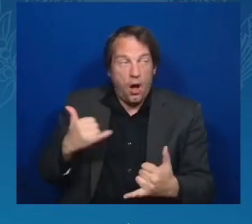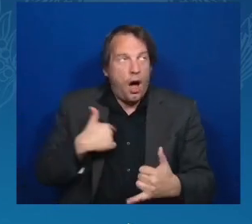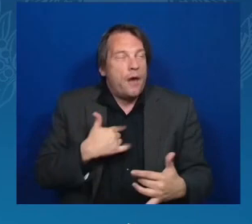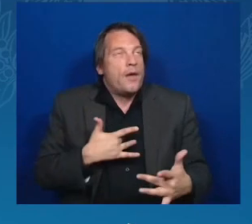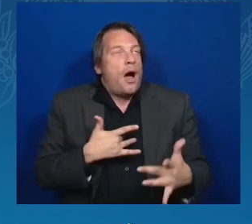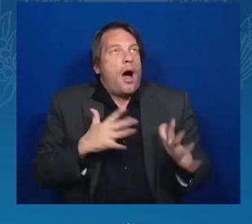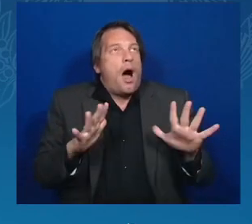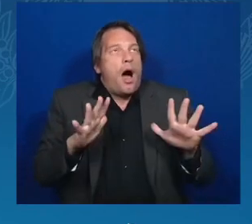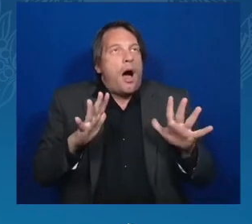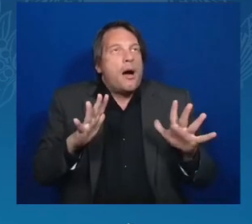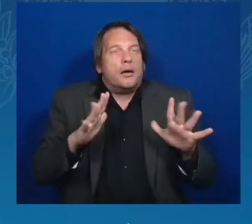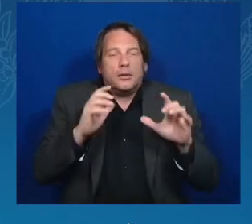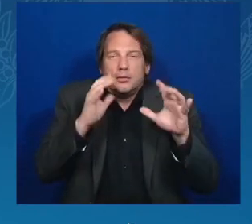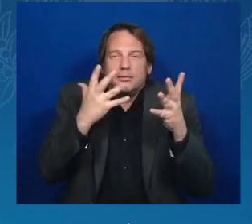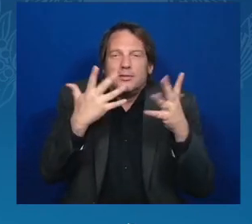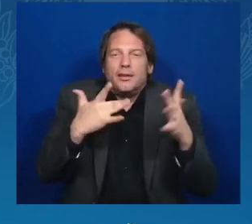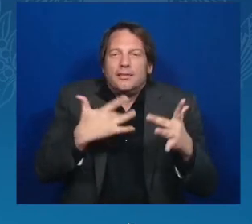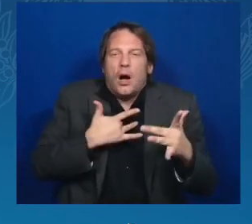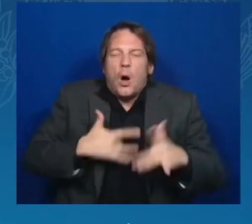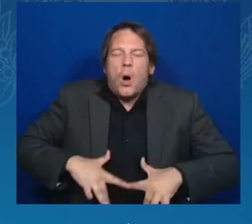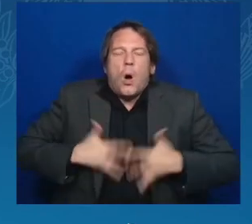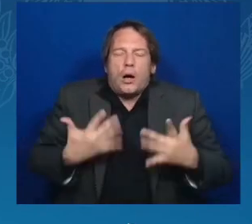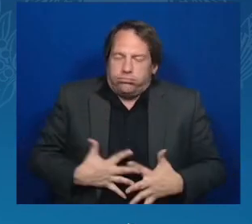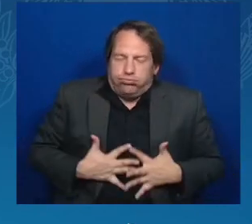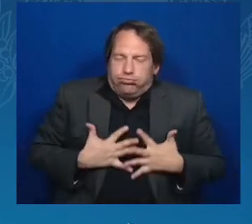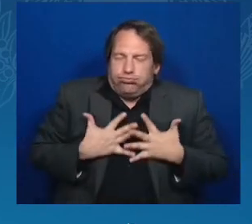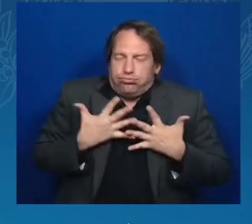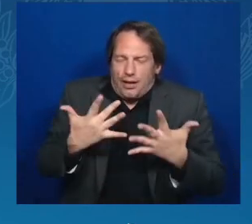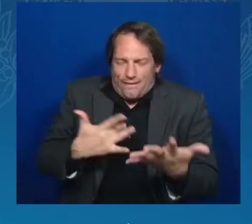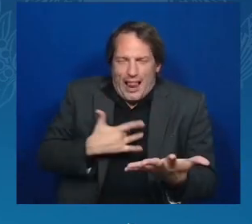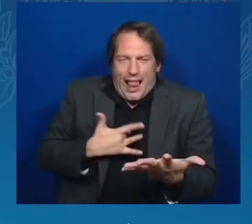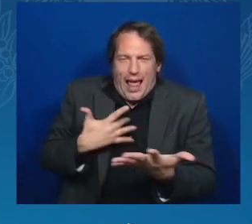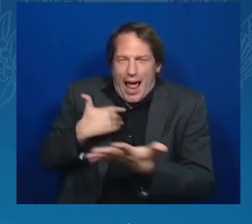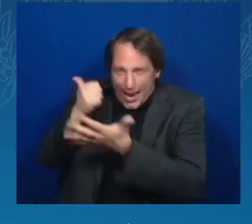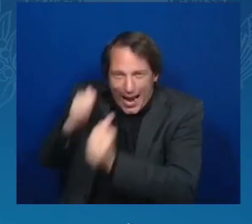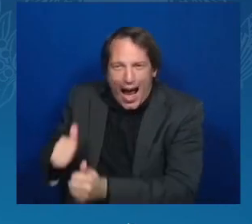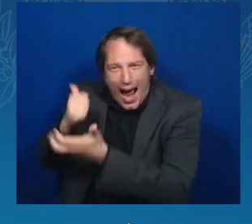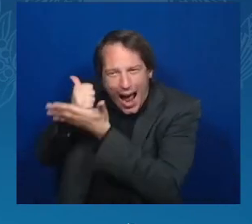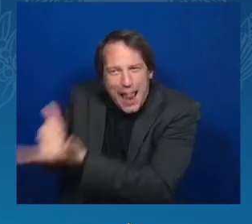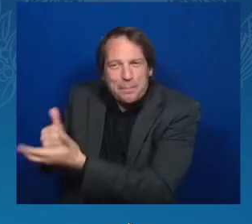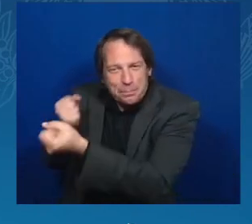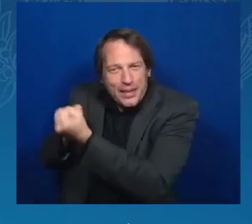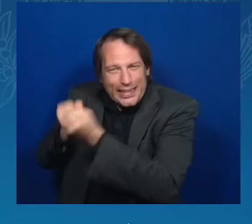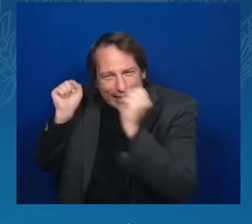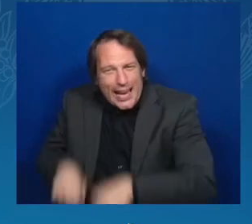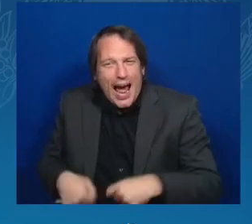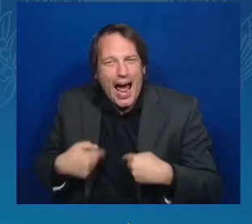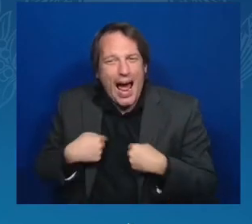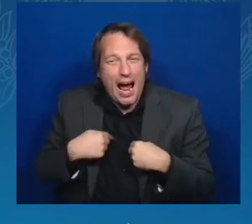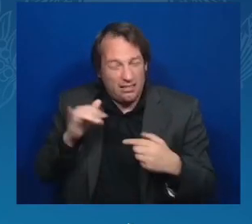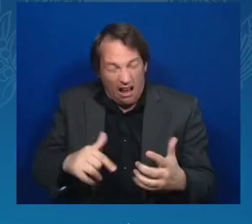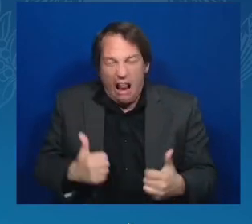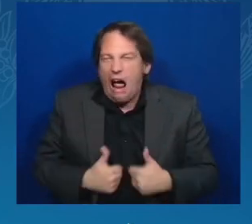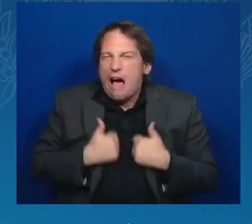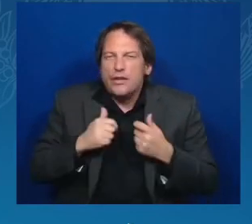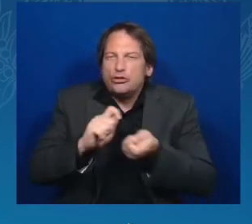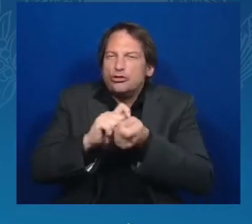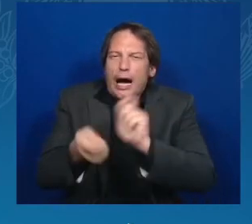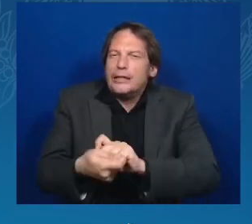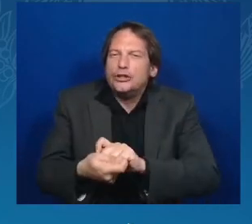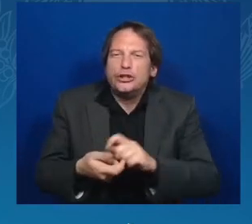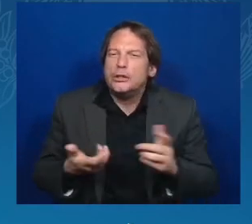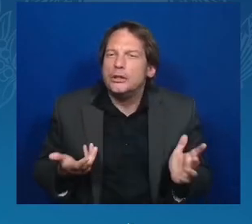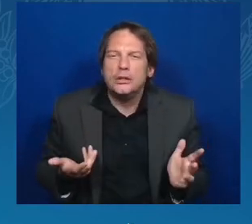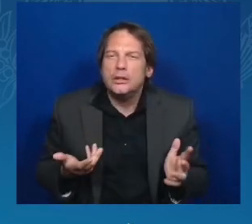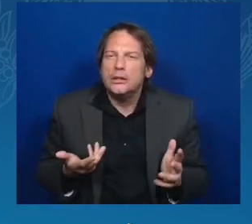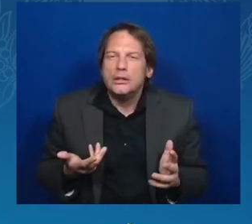feeling. Absolutely a life-changing feeling. Again, I just thought I'd have those loans forever. Well, thank you so much. Thank you